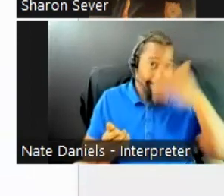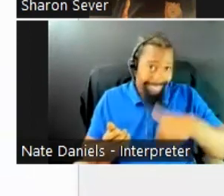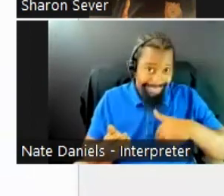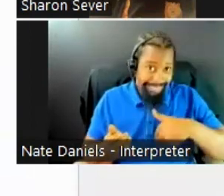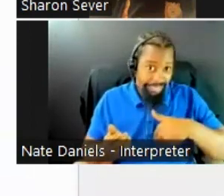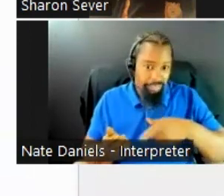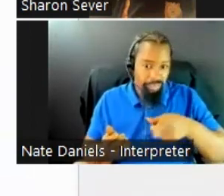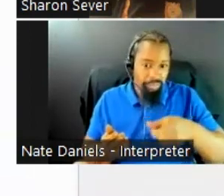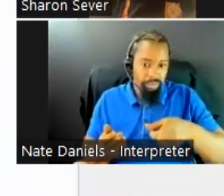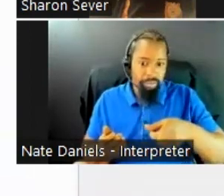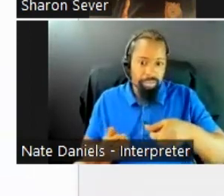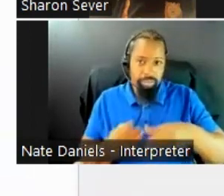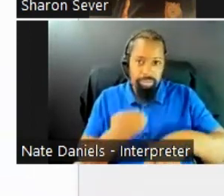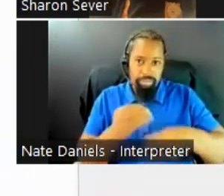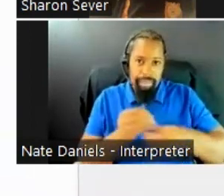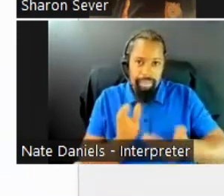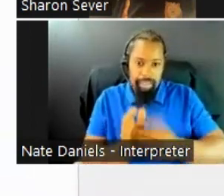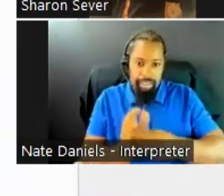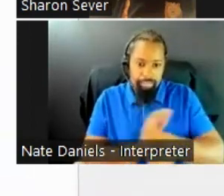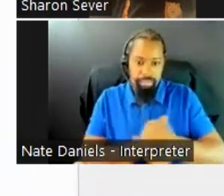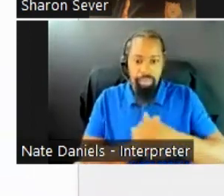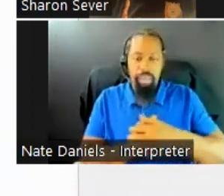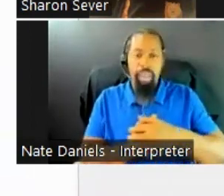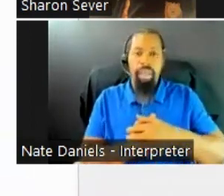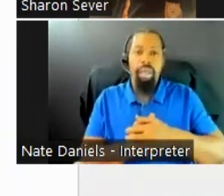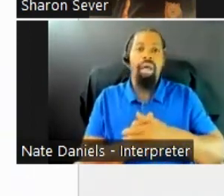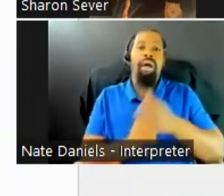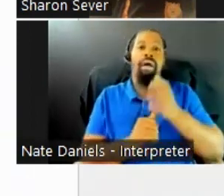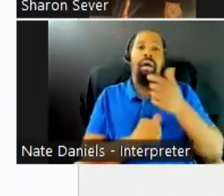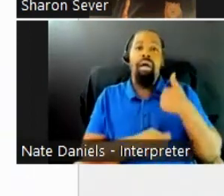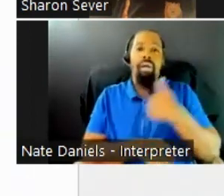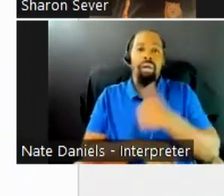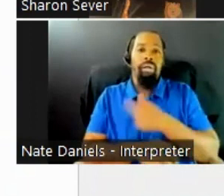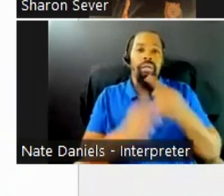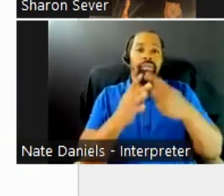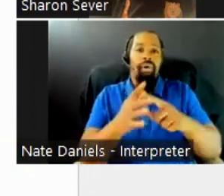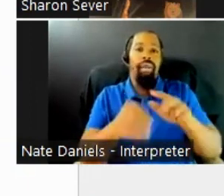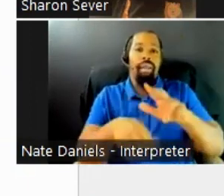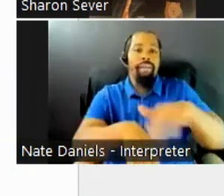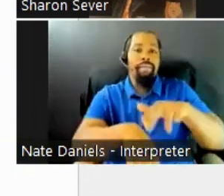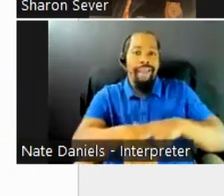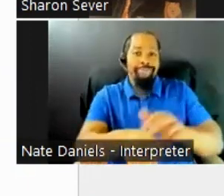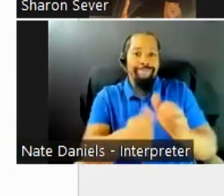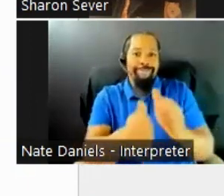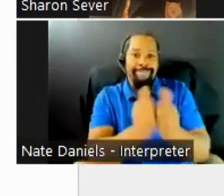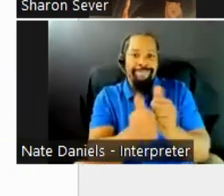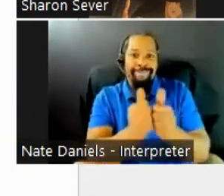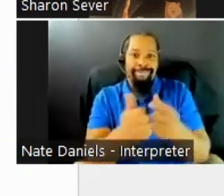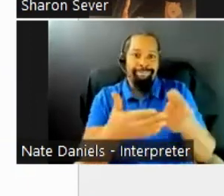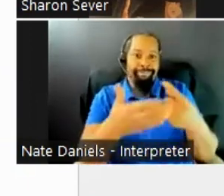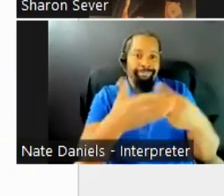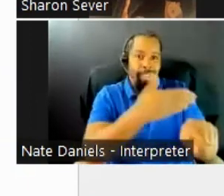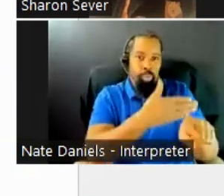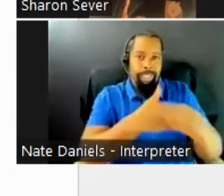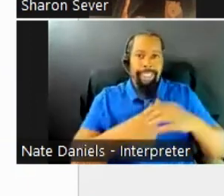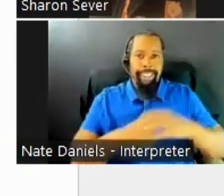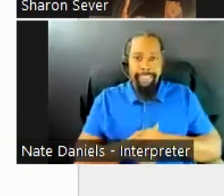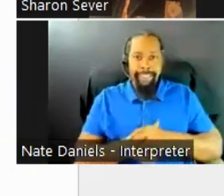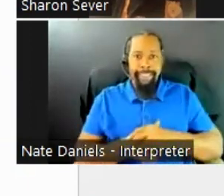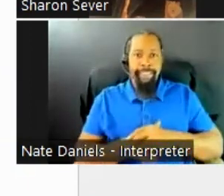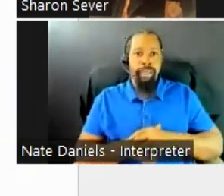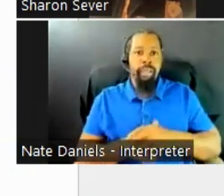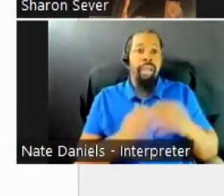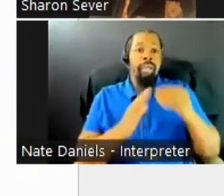chat, we are launching a national contest next week. And the student submissions begin